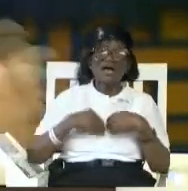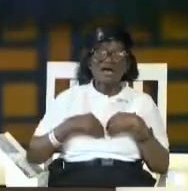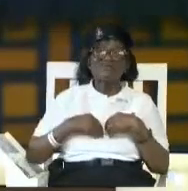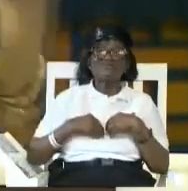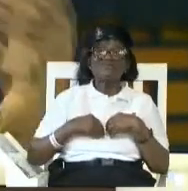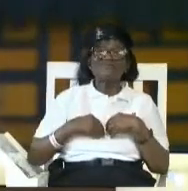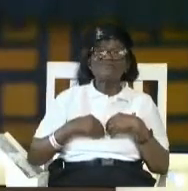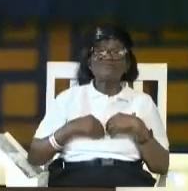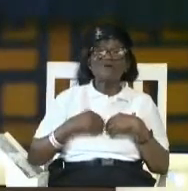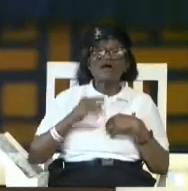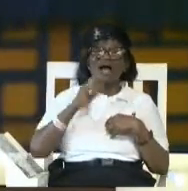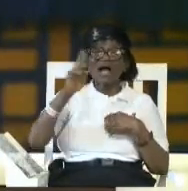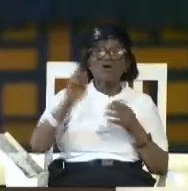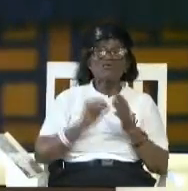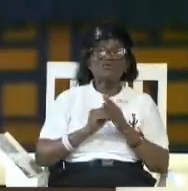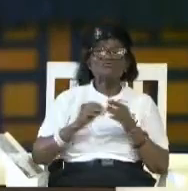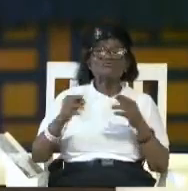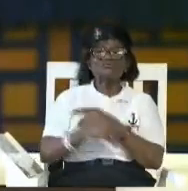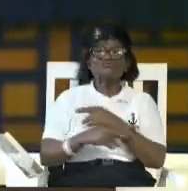With so many wives,